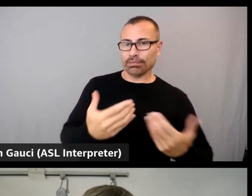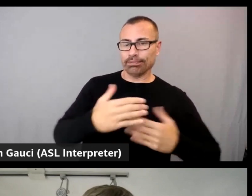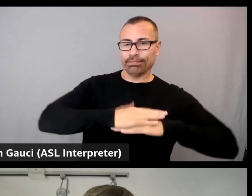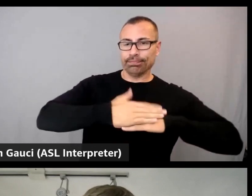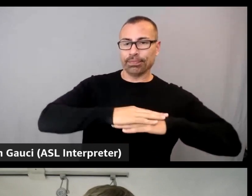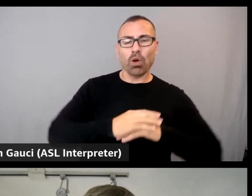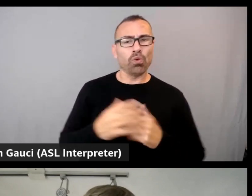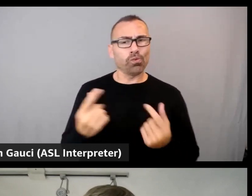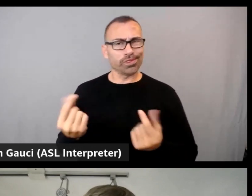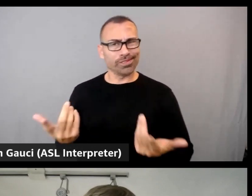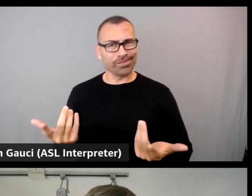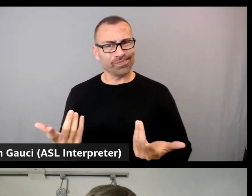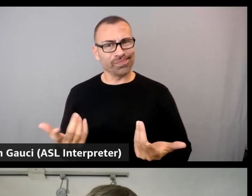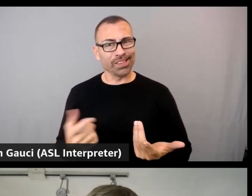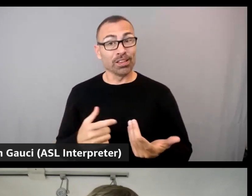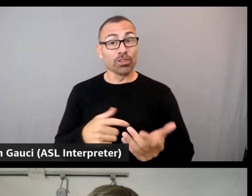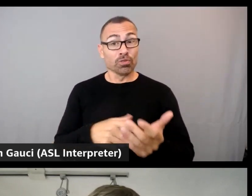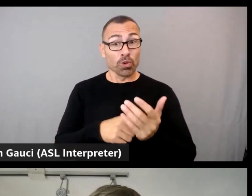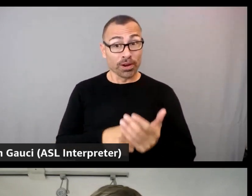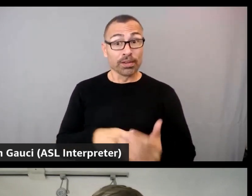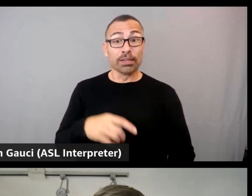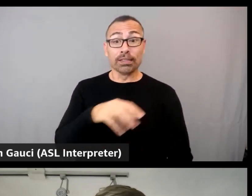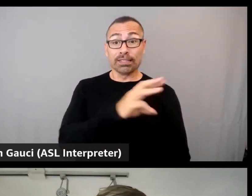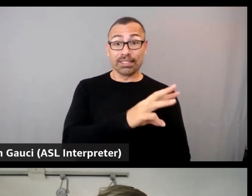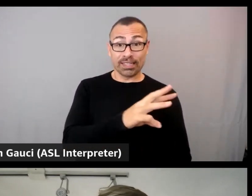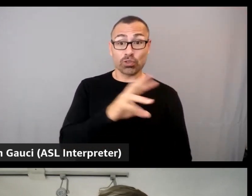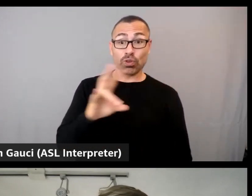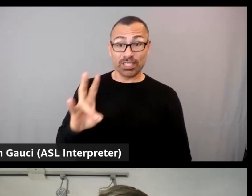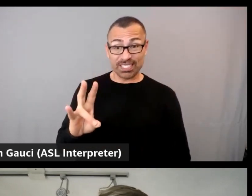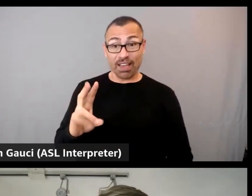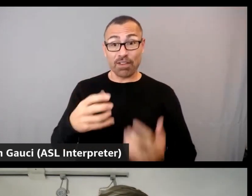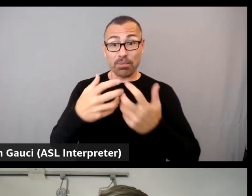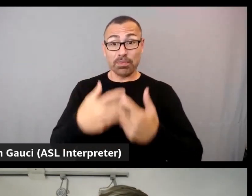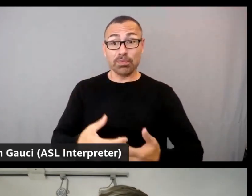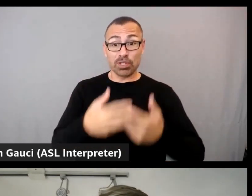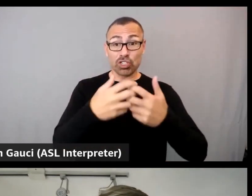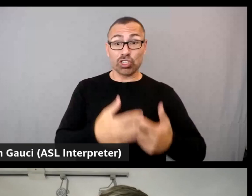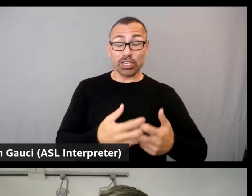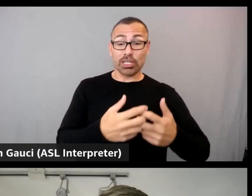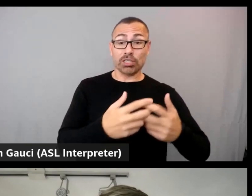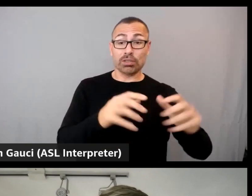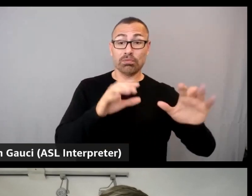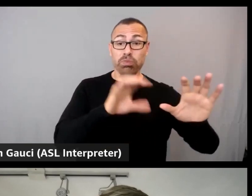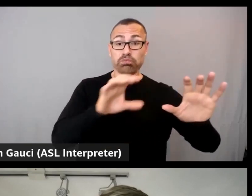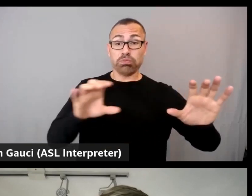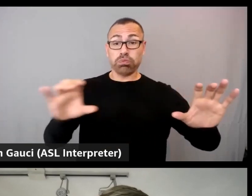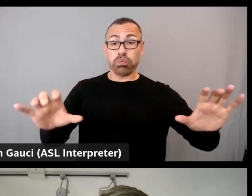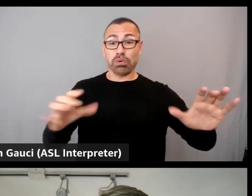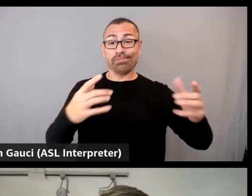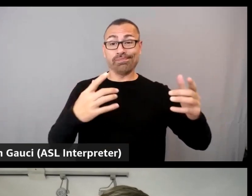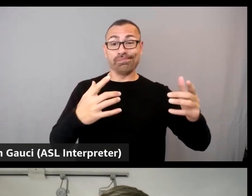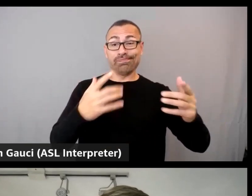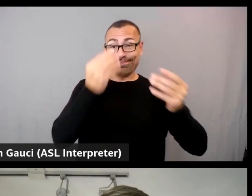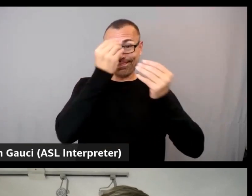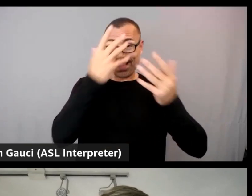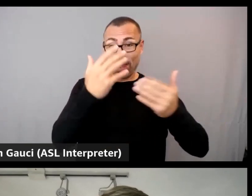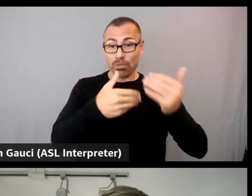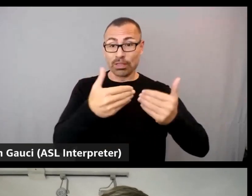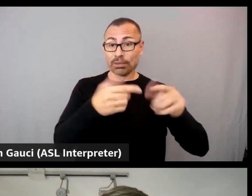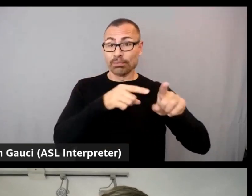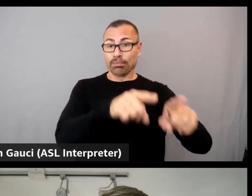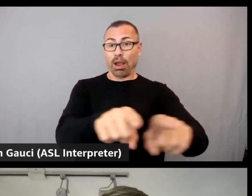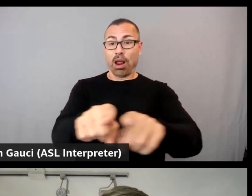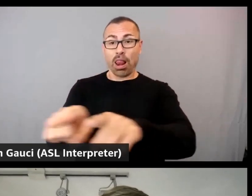either have 6 or 7 machines processing data in parallel, and then you need to figure out, how do you want to give them